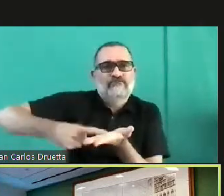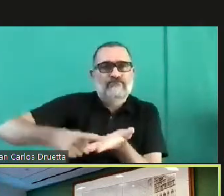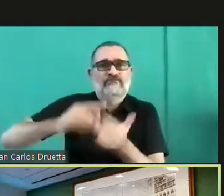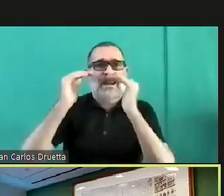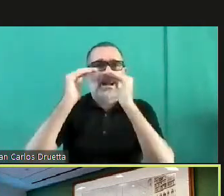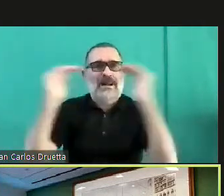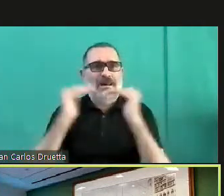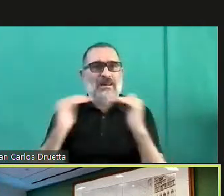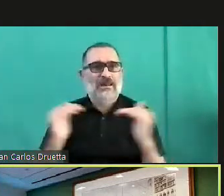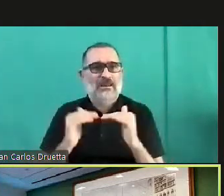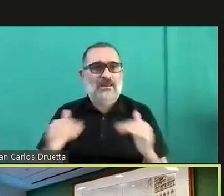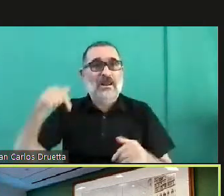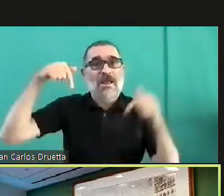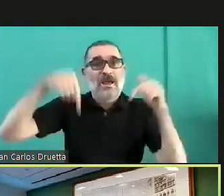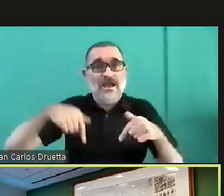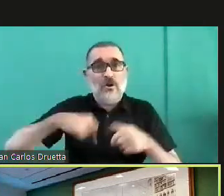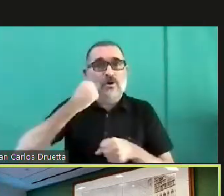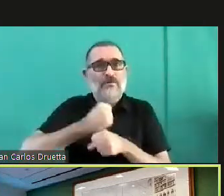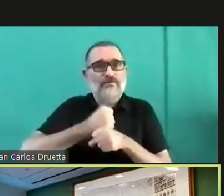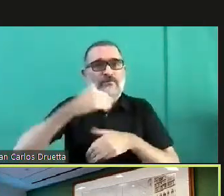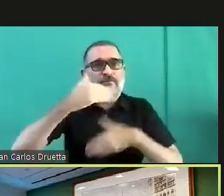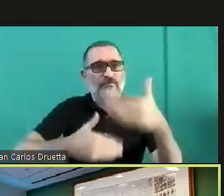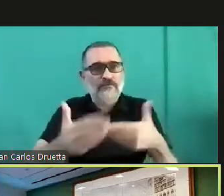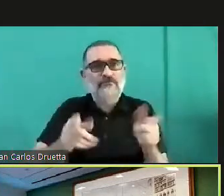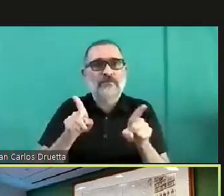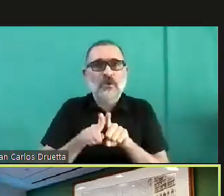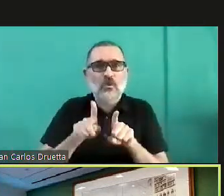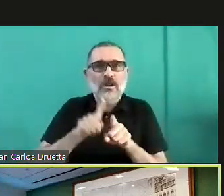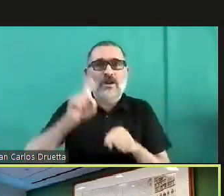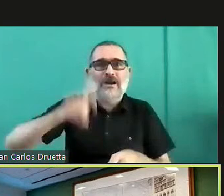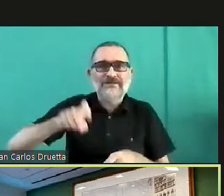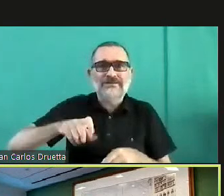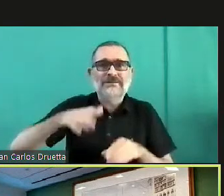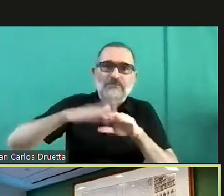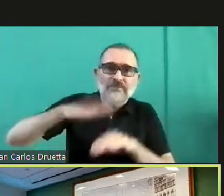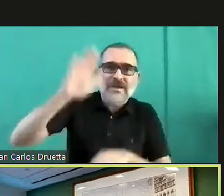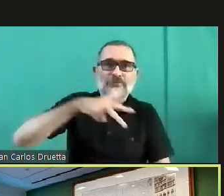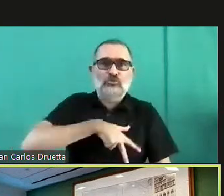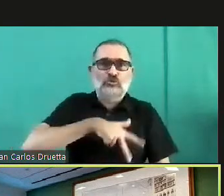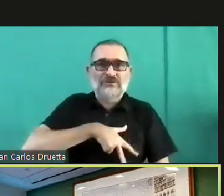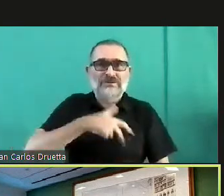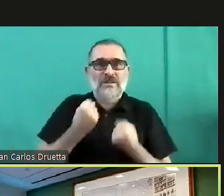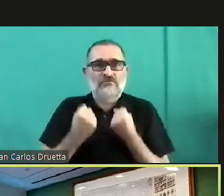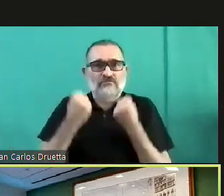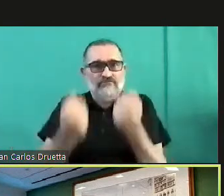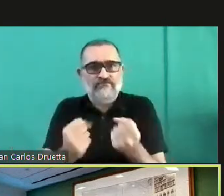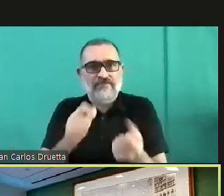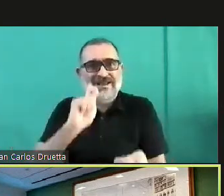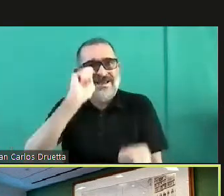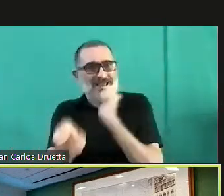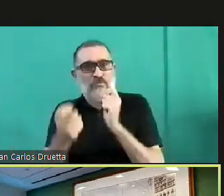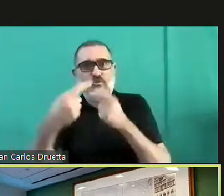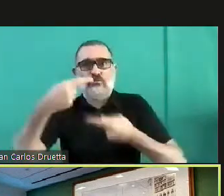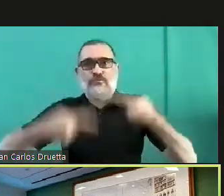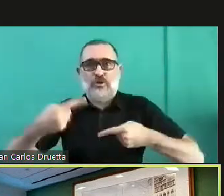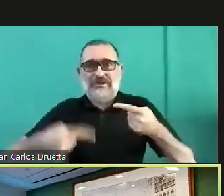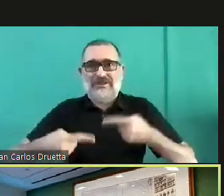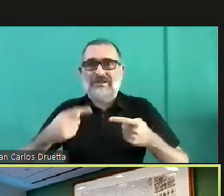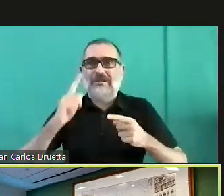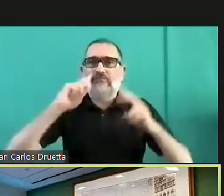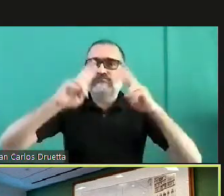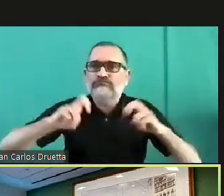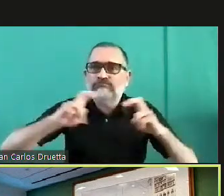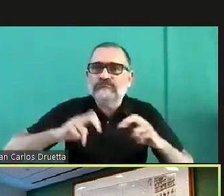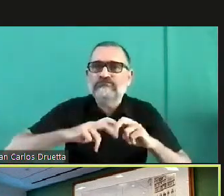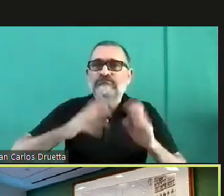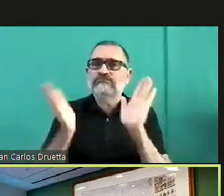to direct, expose, and reveal the tactics of tobacco, food, and other industries to support governments to push back